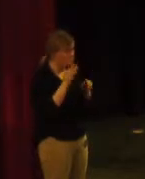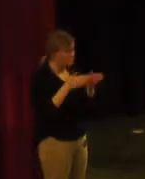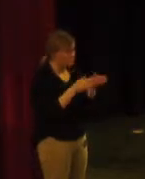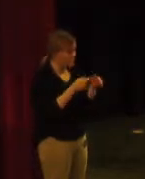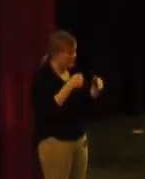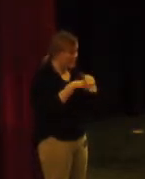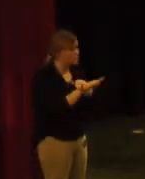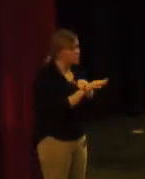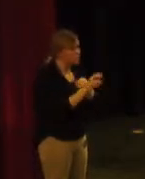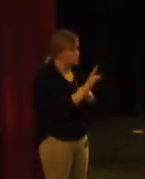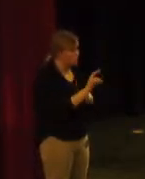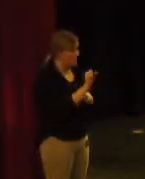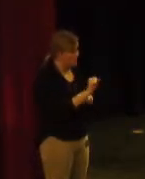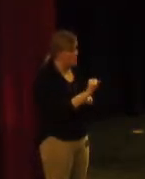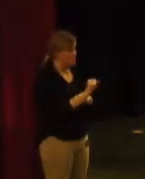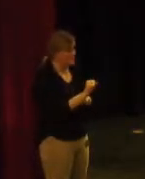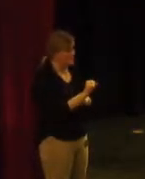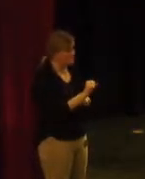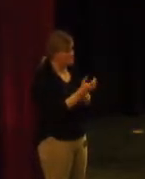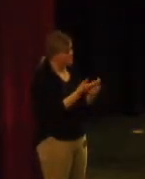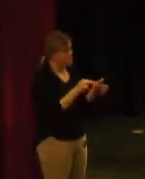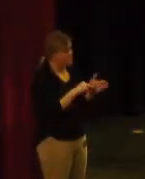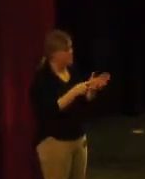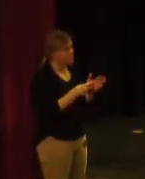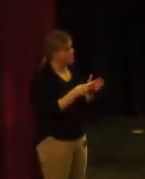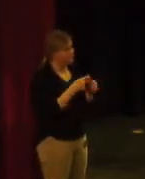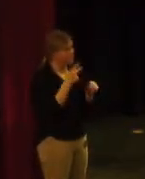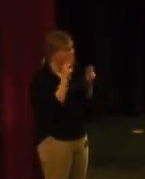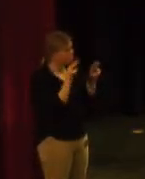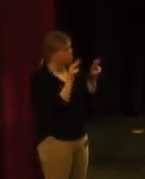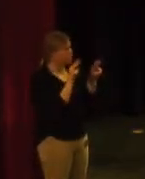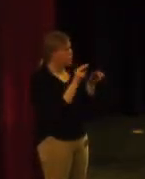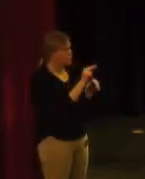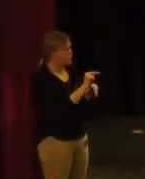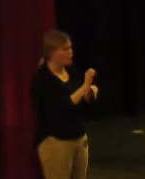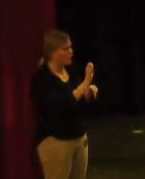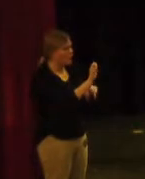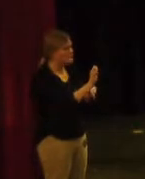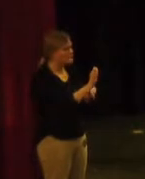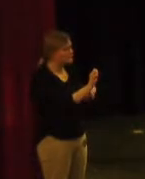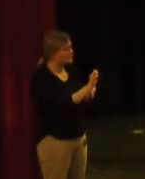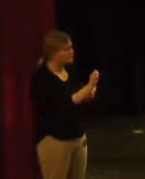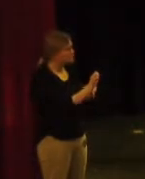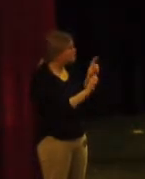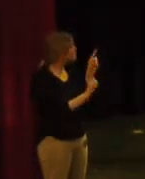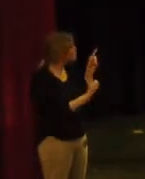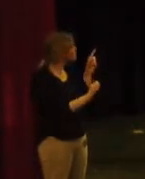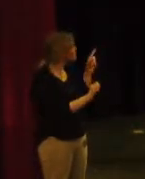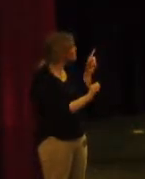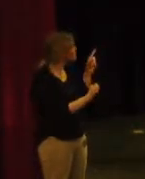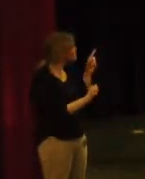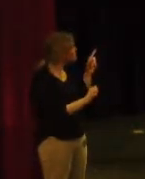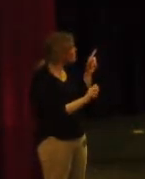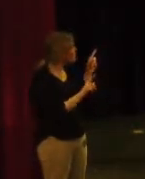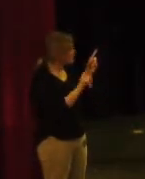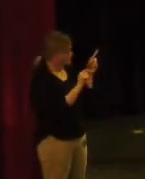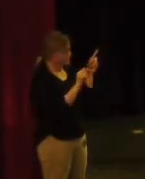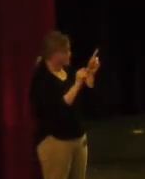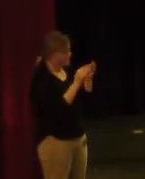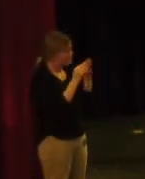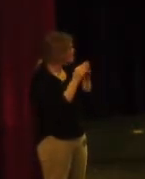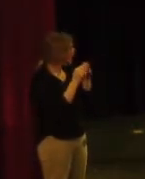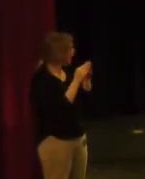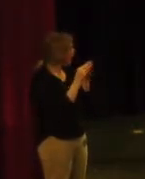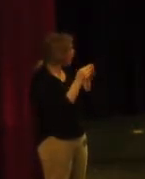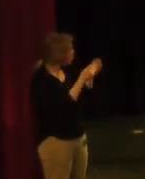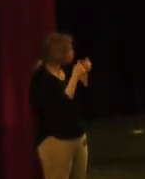This is more or less looking northeast, and those are the Franklin Mountains in the background, and the town of Sunland Park, New Mexico, in the